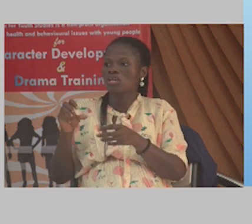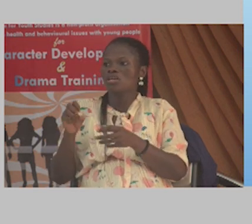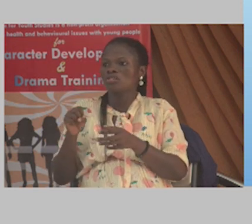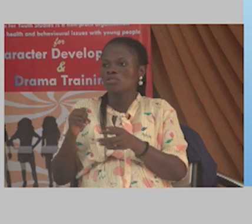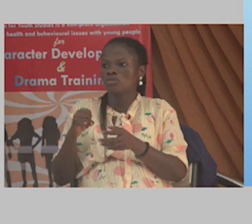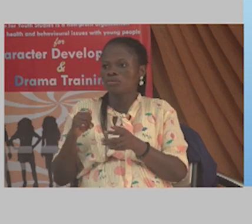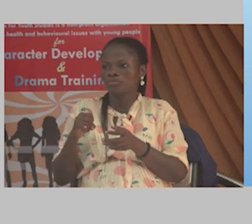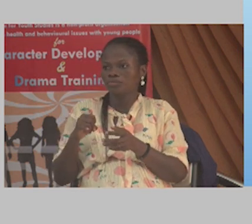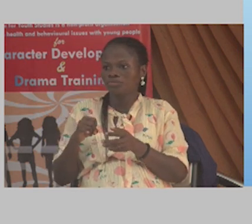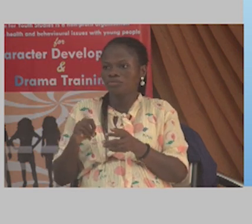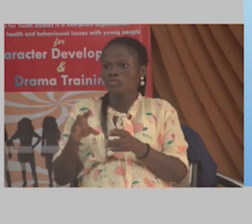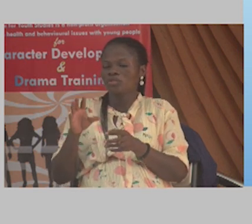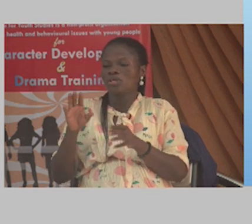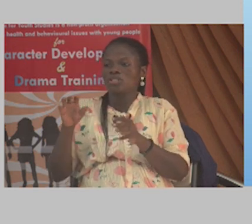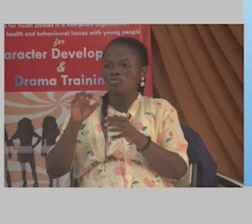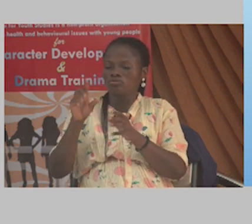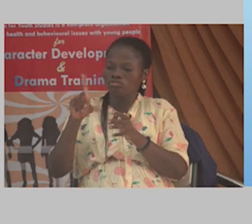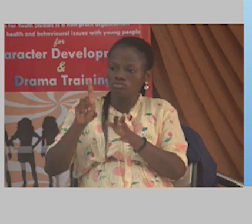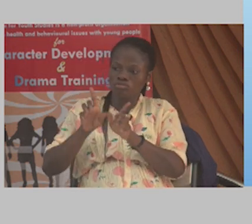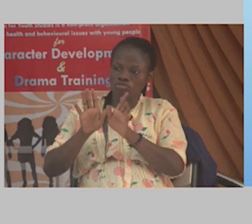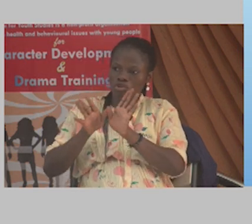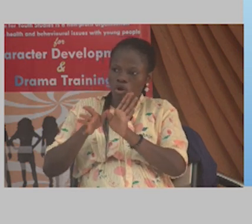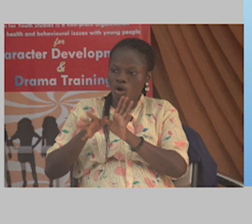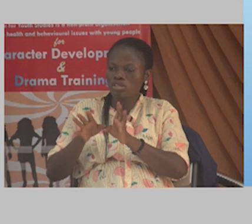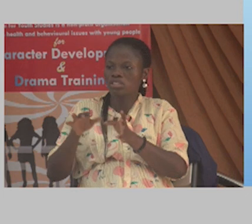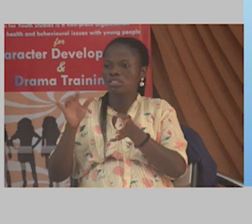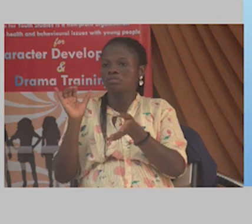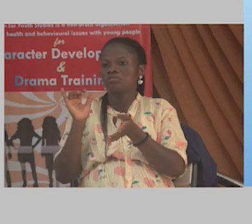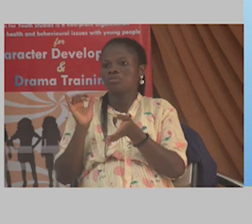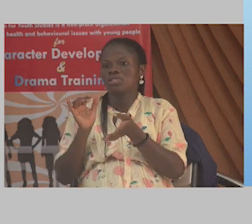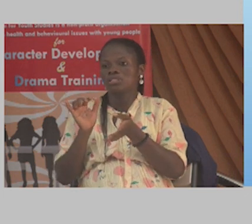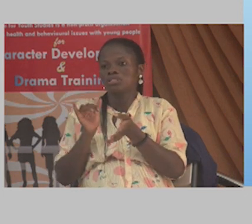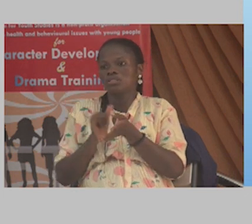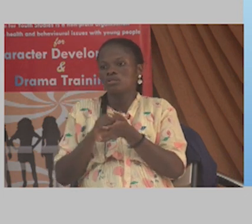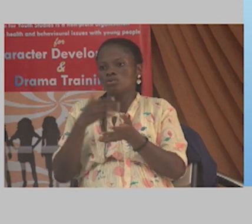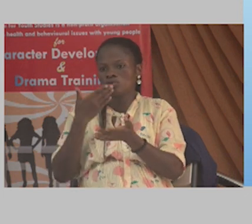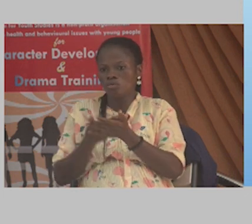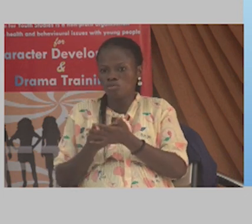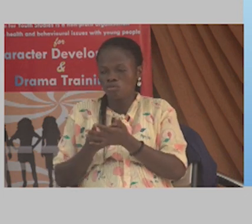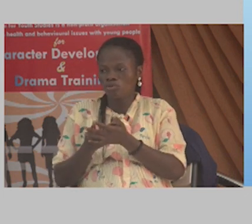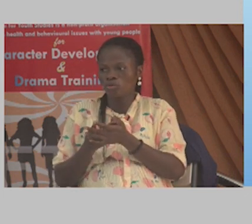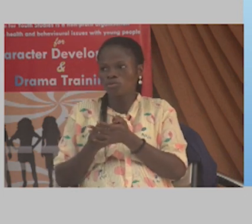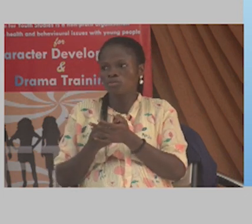doors, automated doors, and wide doorways, good lightnings and